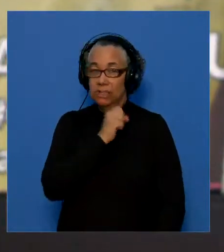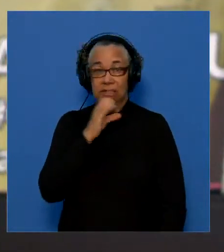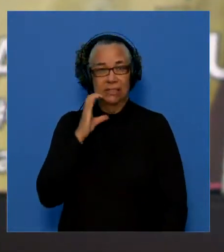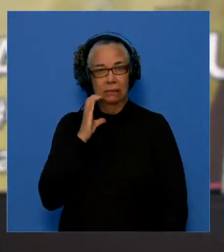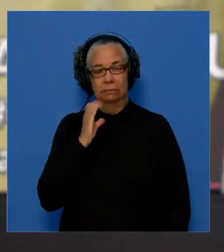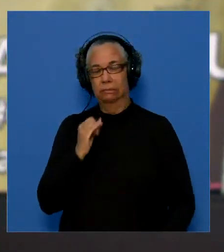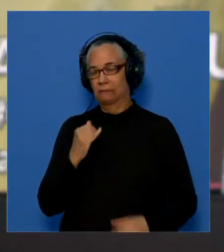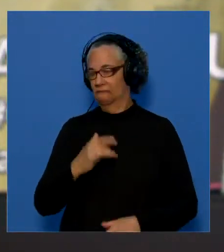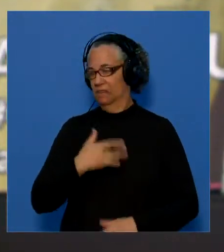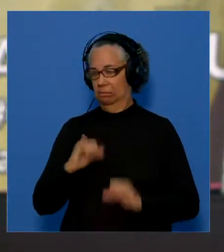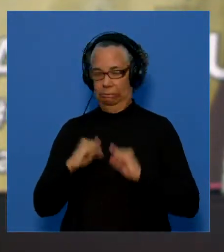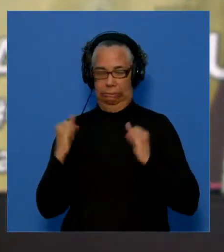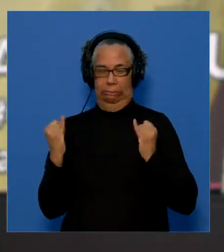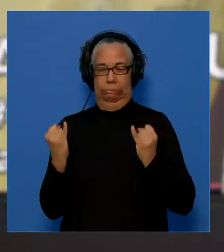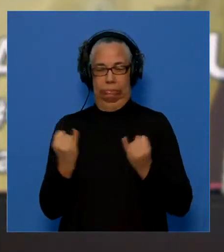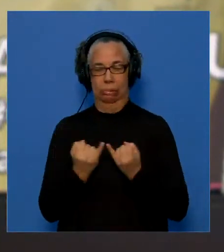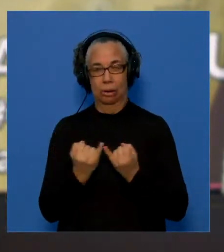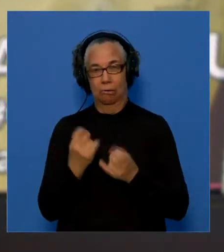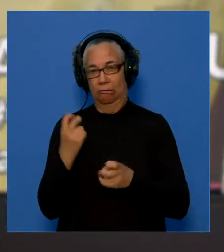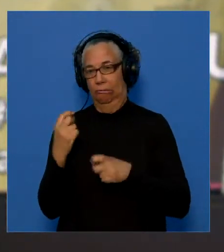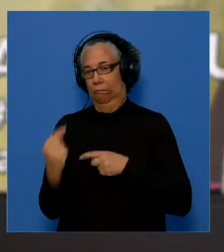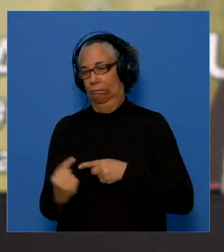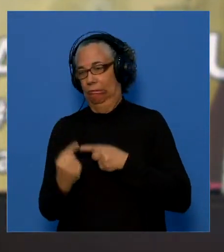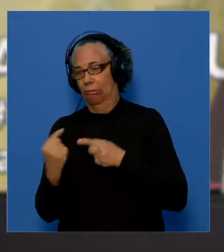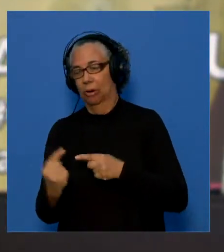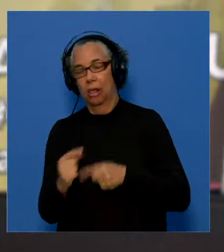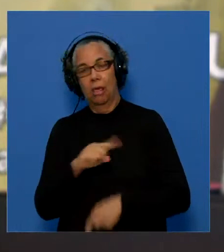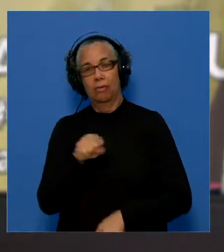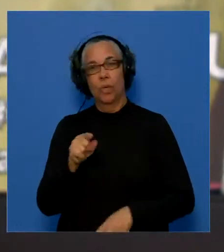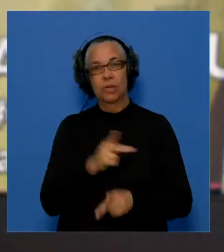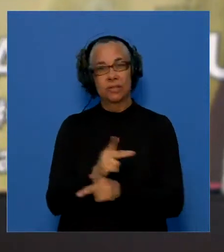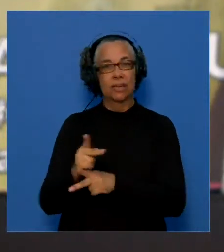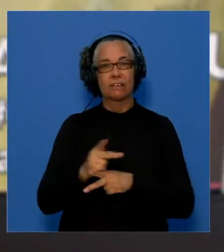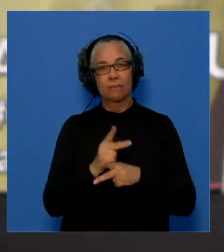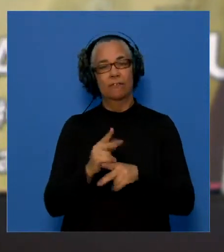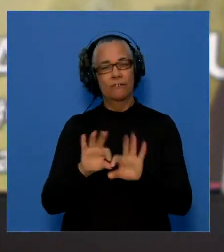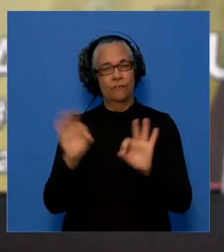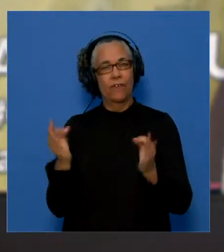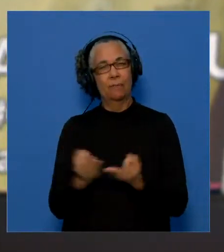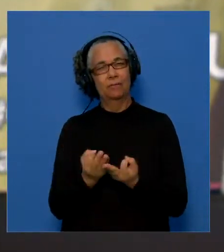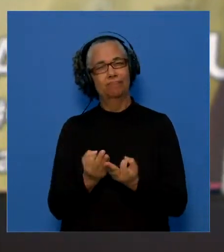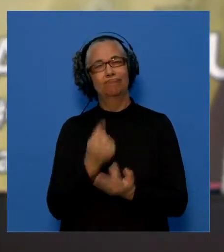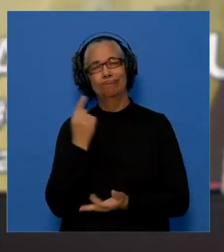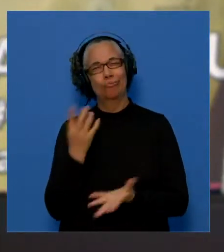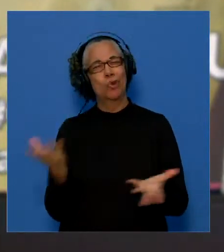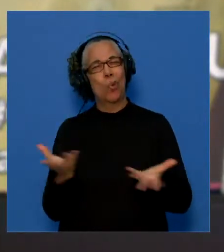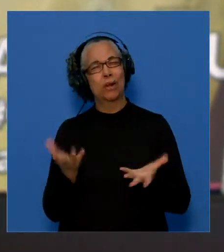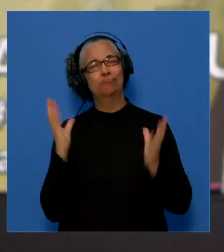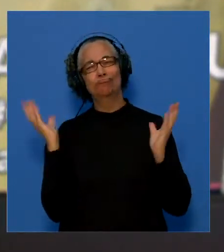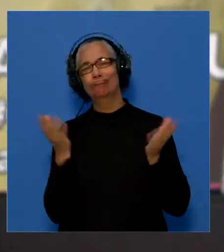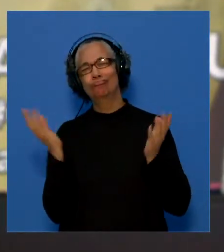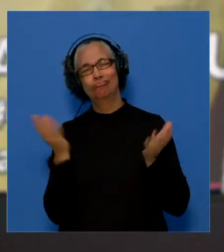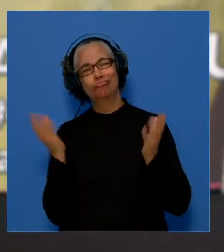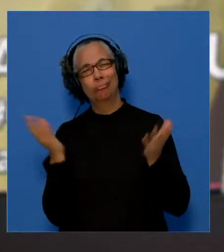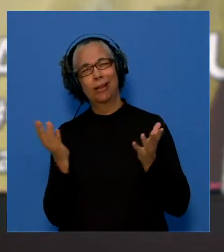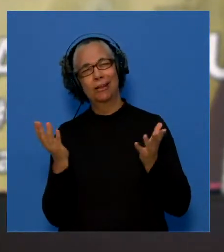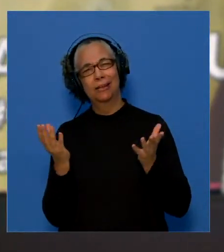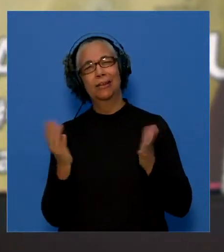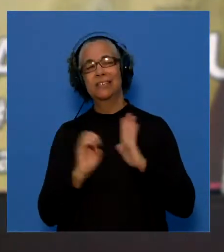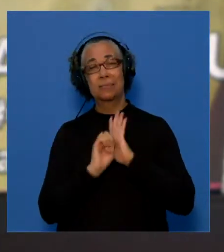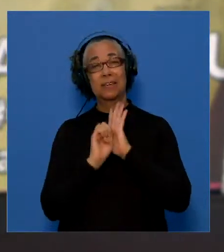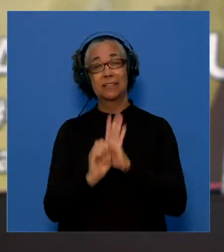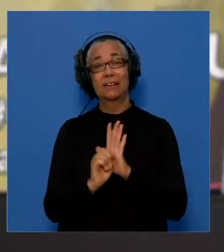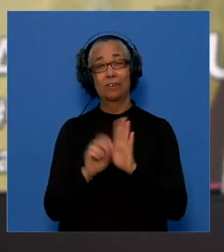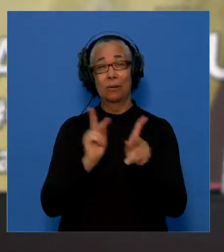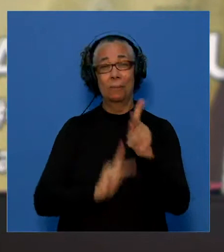hard time with this isolation, and those caring for loved ones who just want to chat. Those are just a few of the examples for persons to